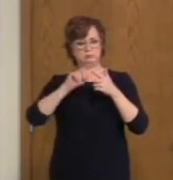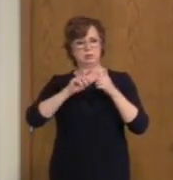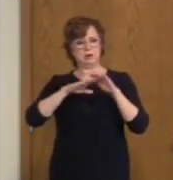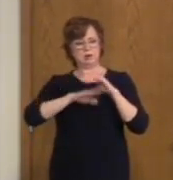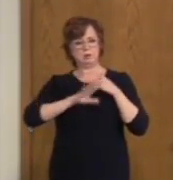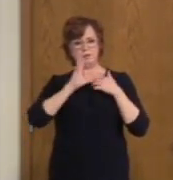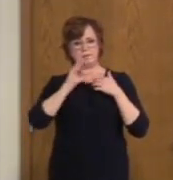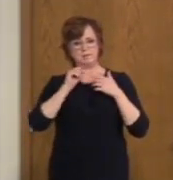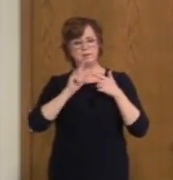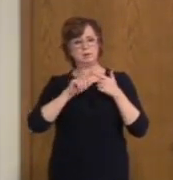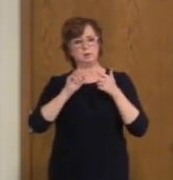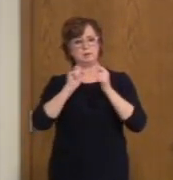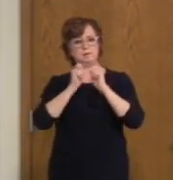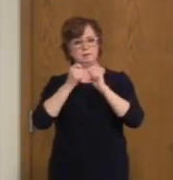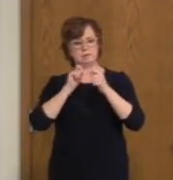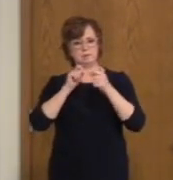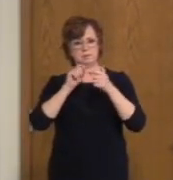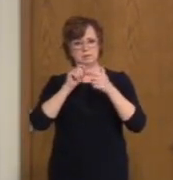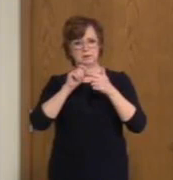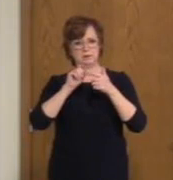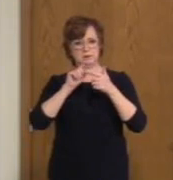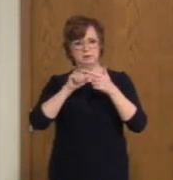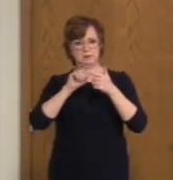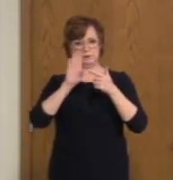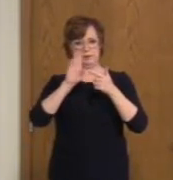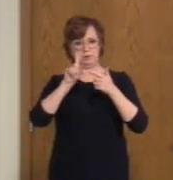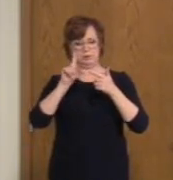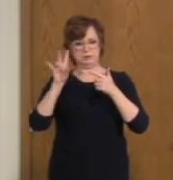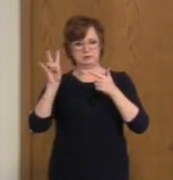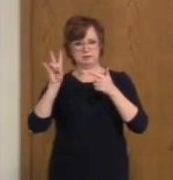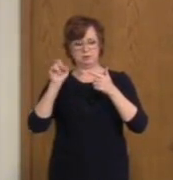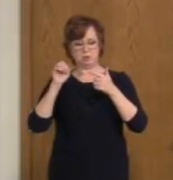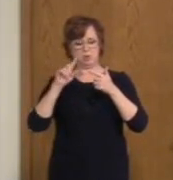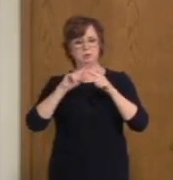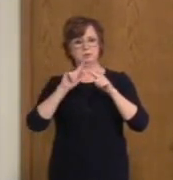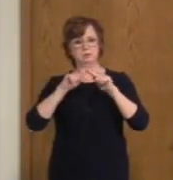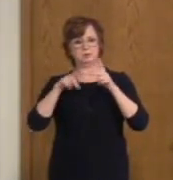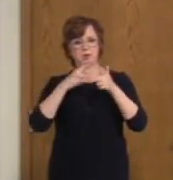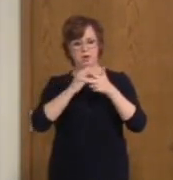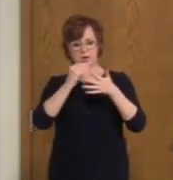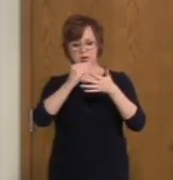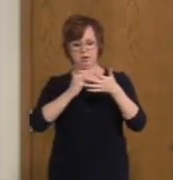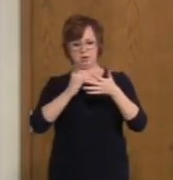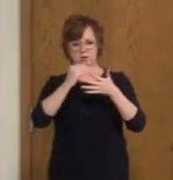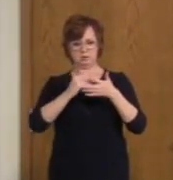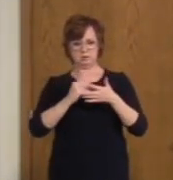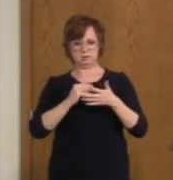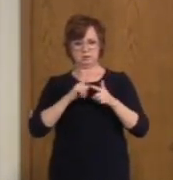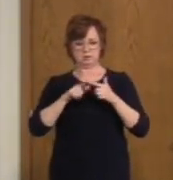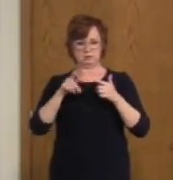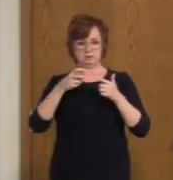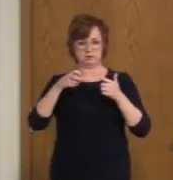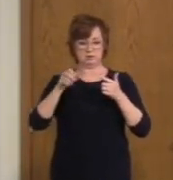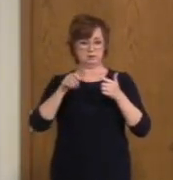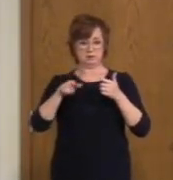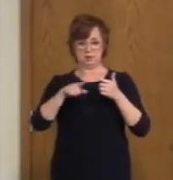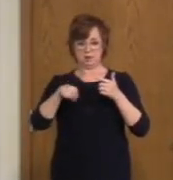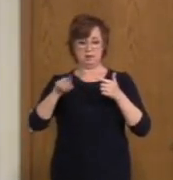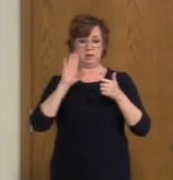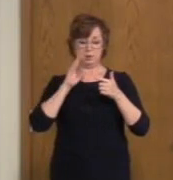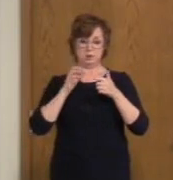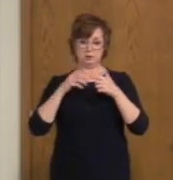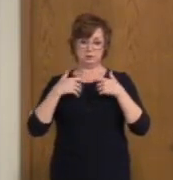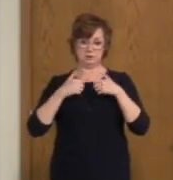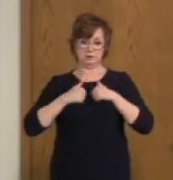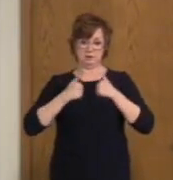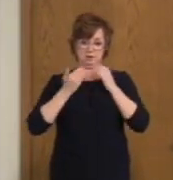but by no means should we say that being hospitalized or being intubated is by any means something that we would